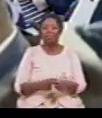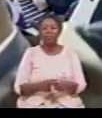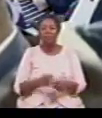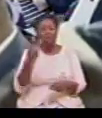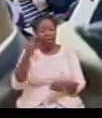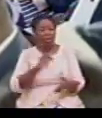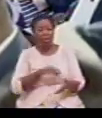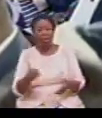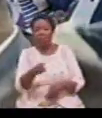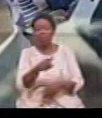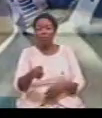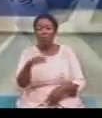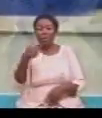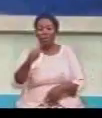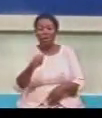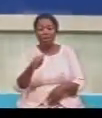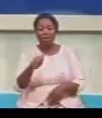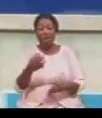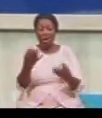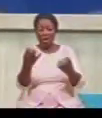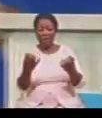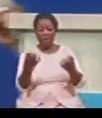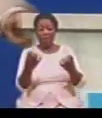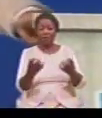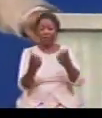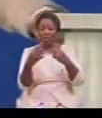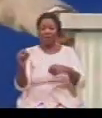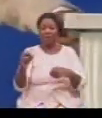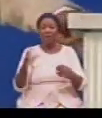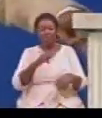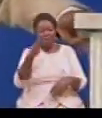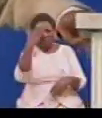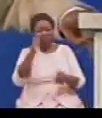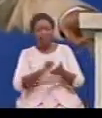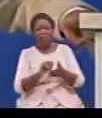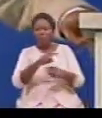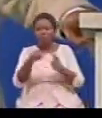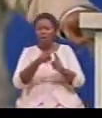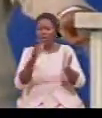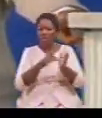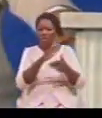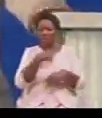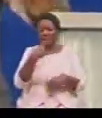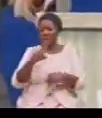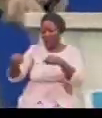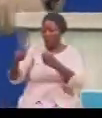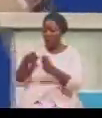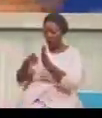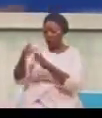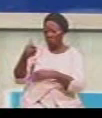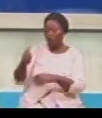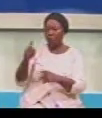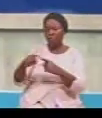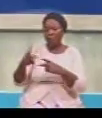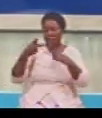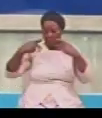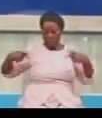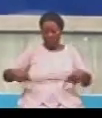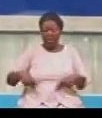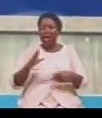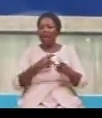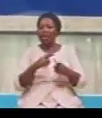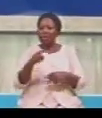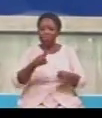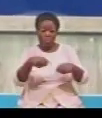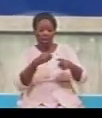10 lepers coming in Luke. And when Jesus said, go show yourself to the priest, as they went, they